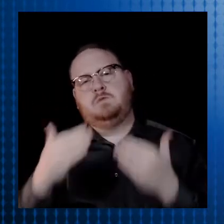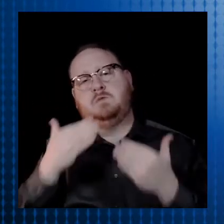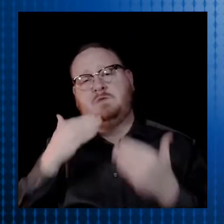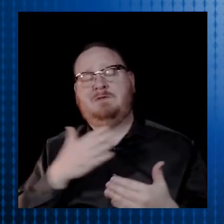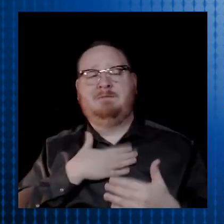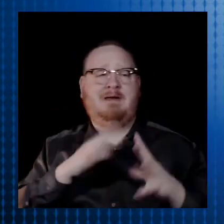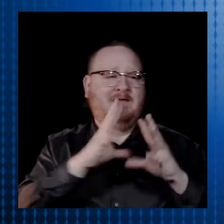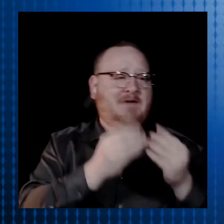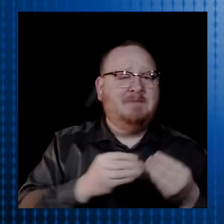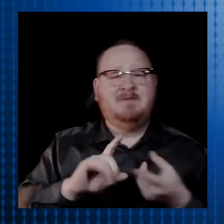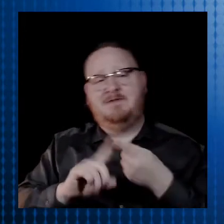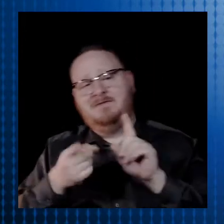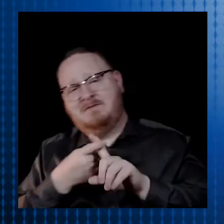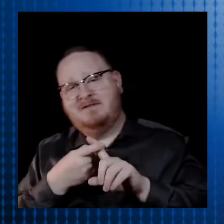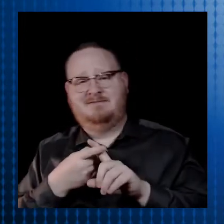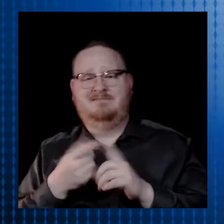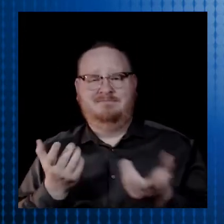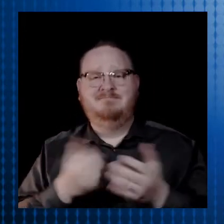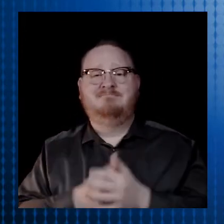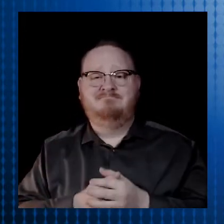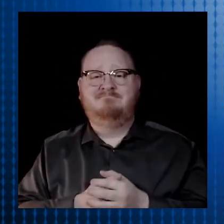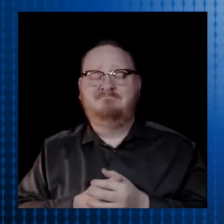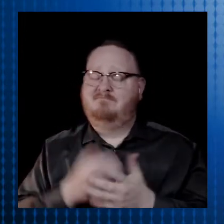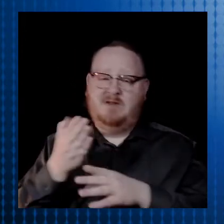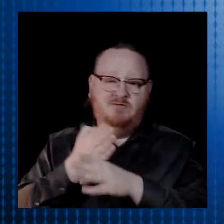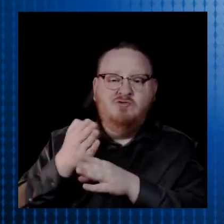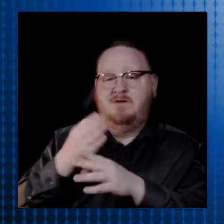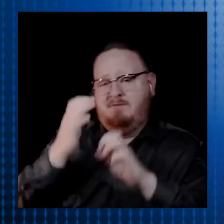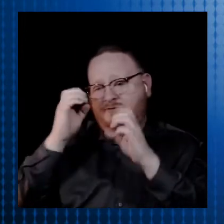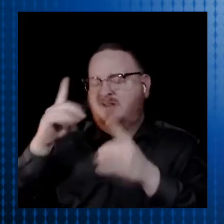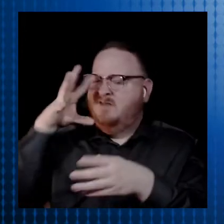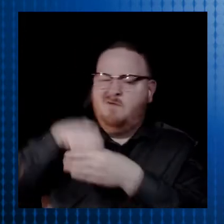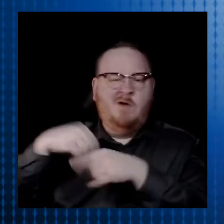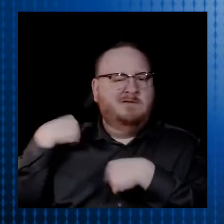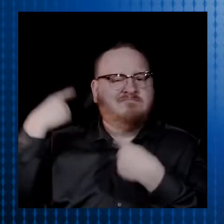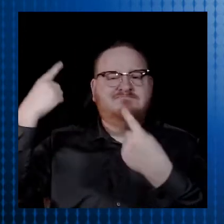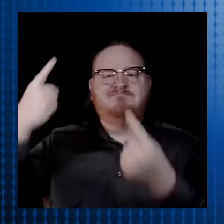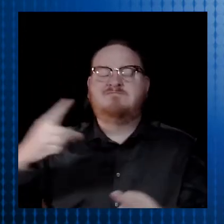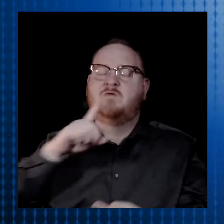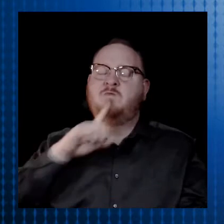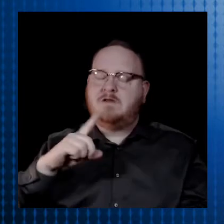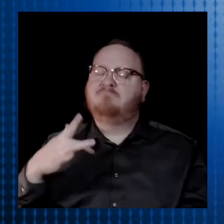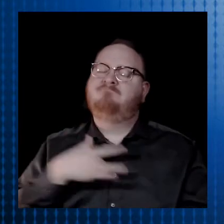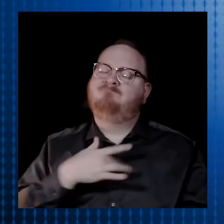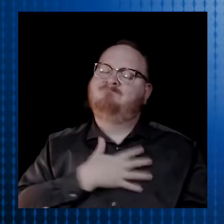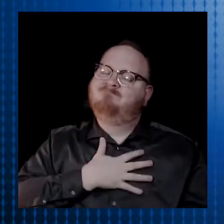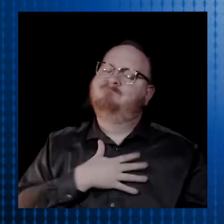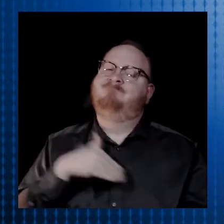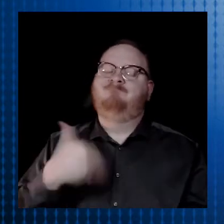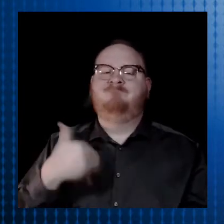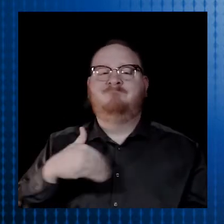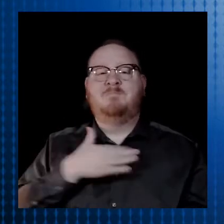family, and friends. I've spent my entire career in education, and it means so much to me that the work that I am so passionate